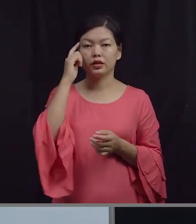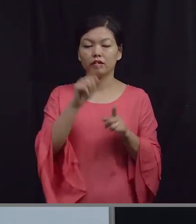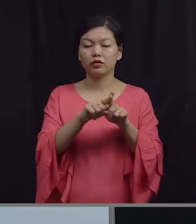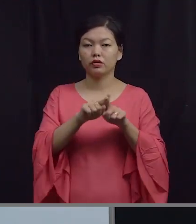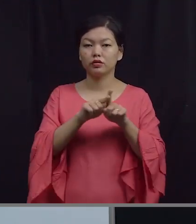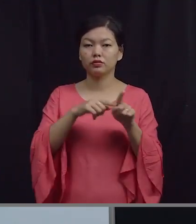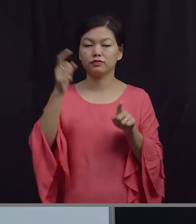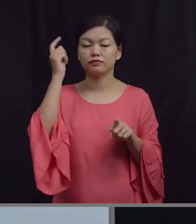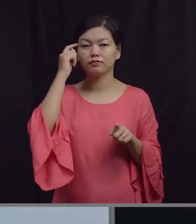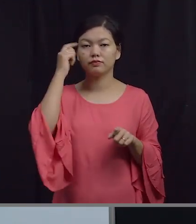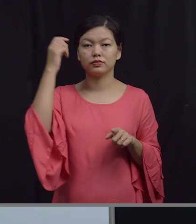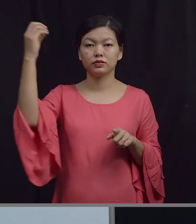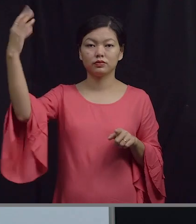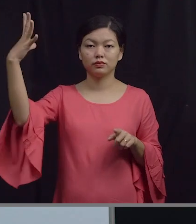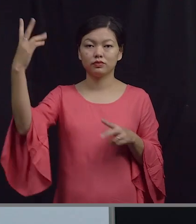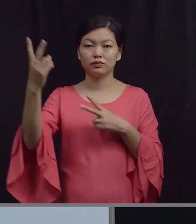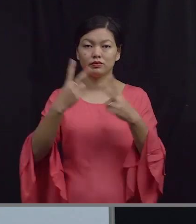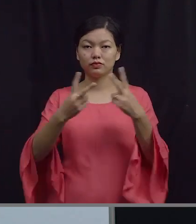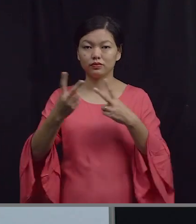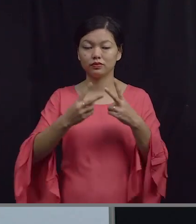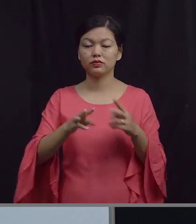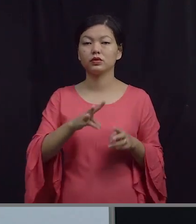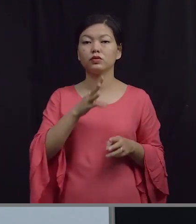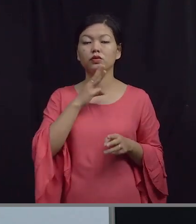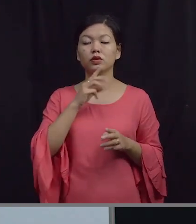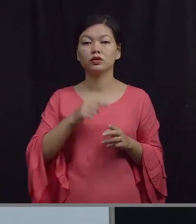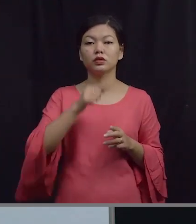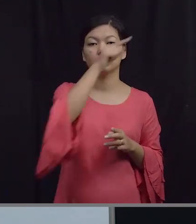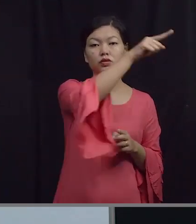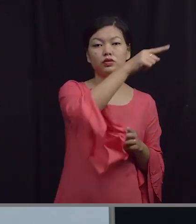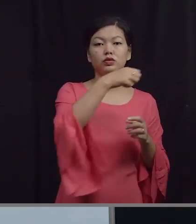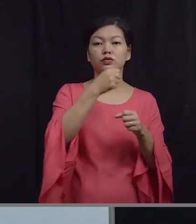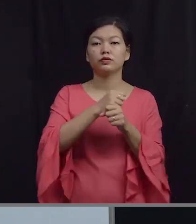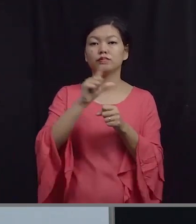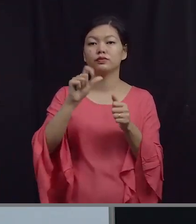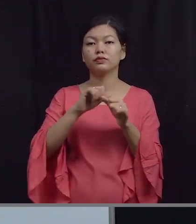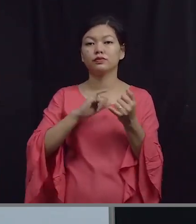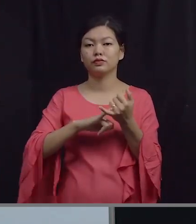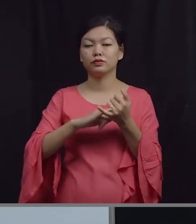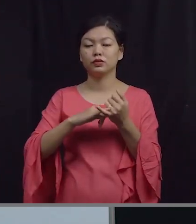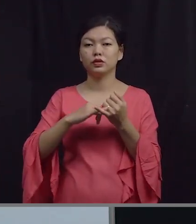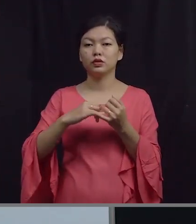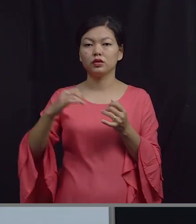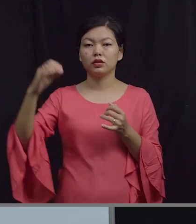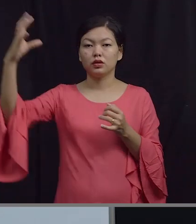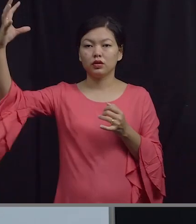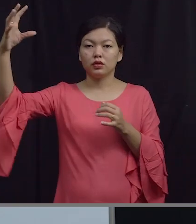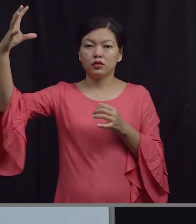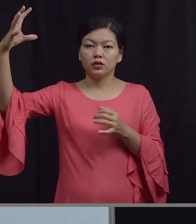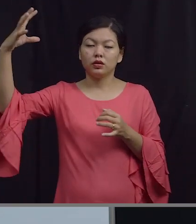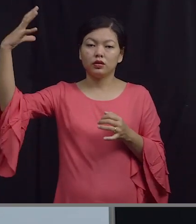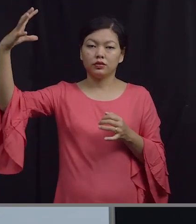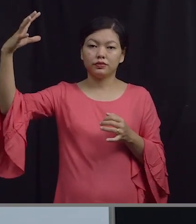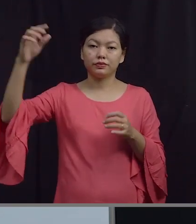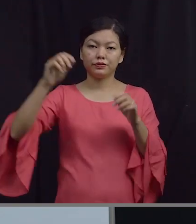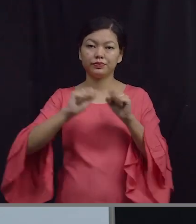light is traveling from what? Water to glass medium. Okay, you have to mention this. This is traveling from